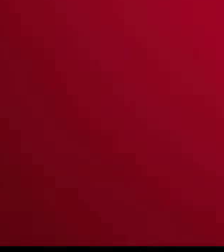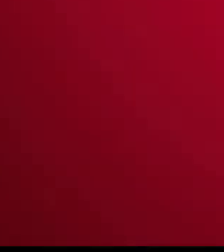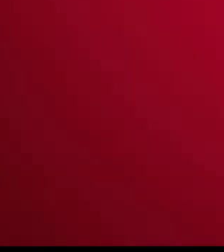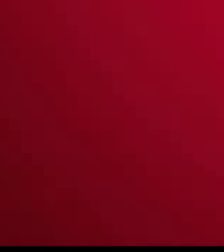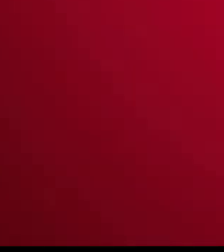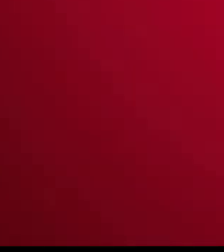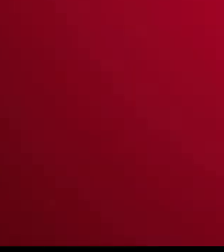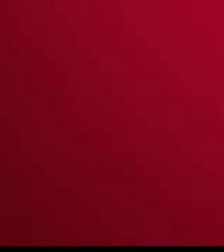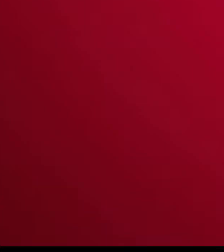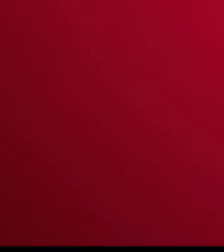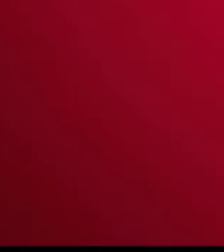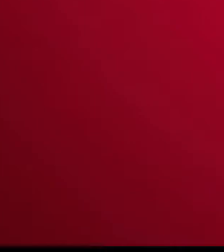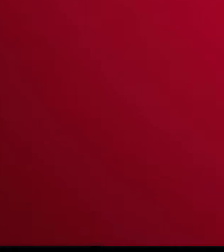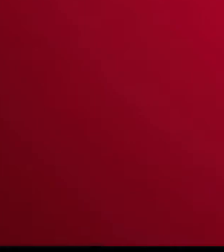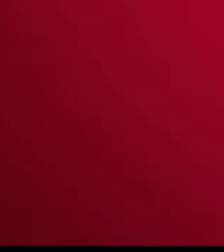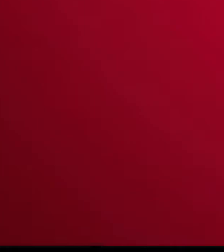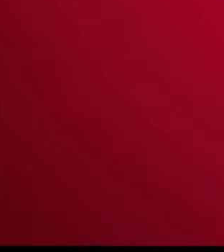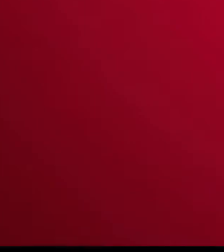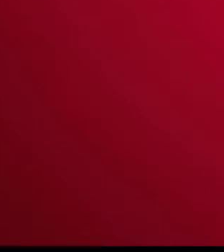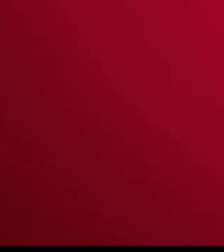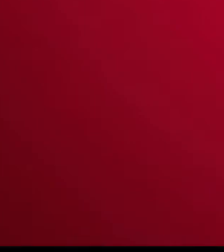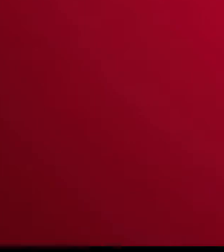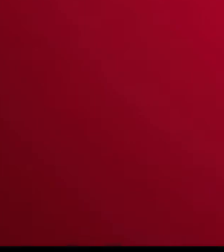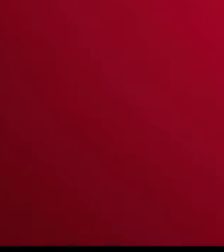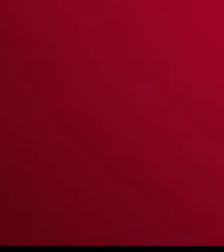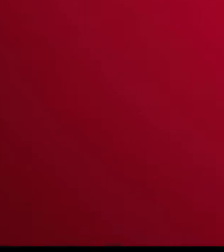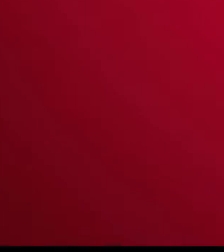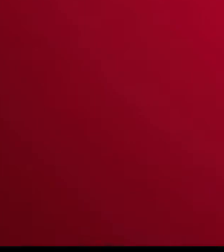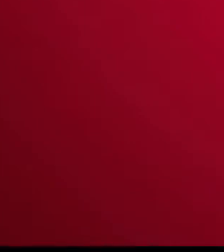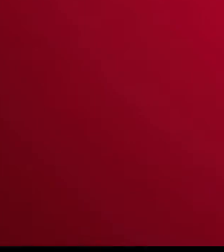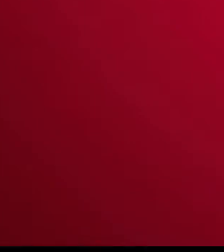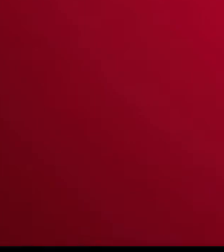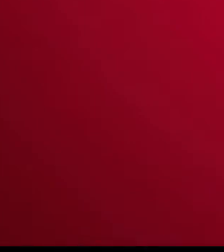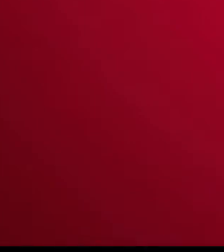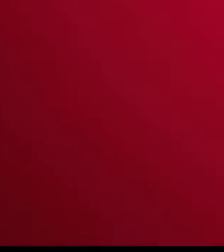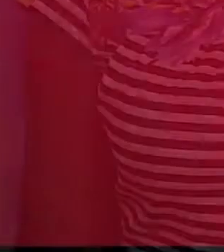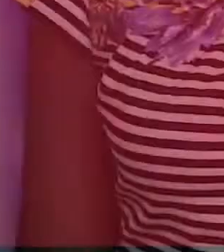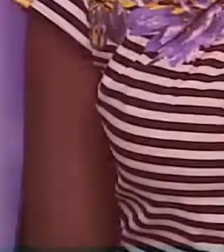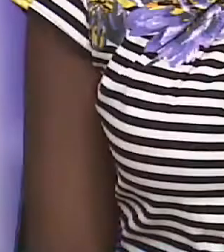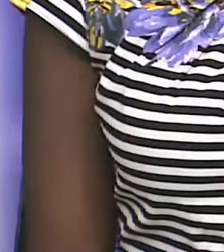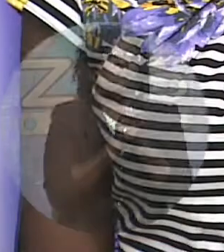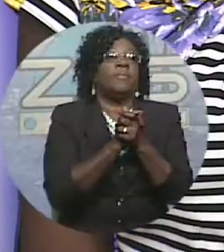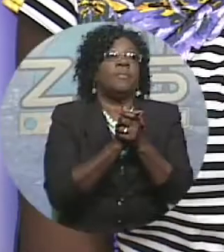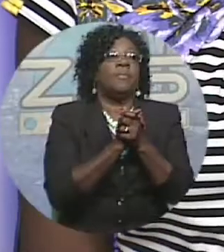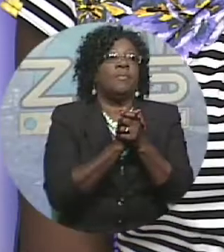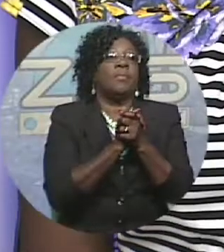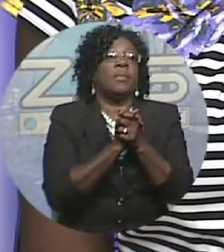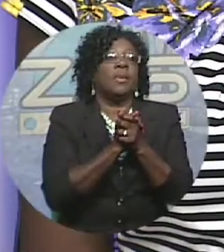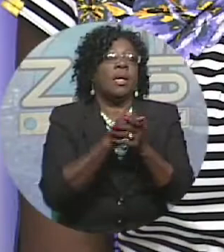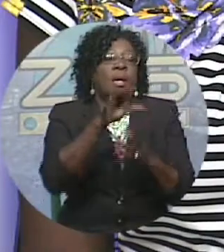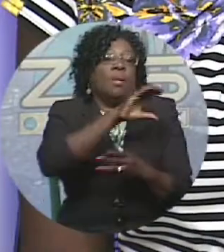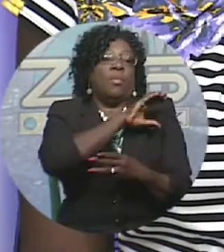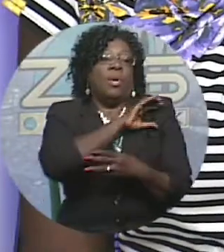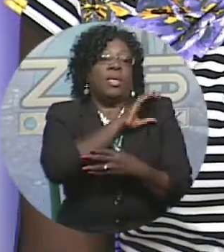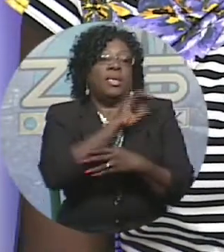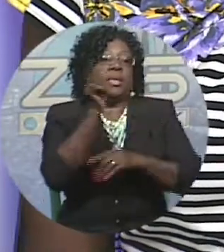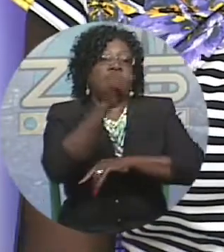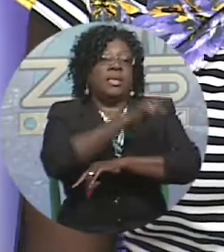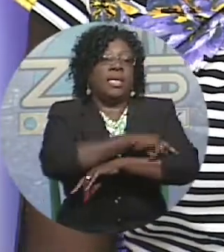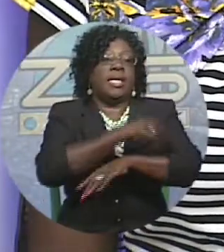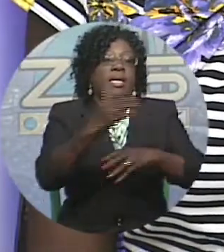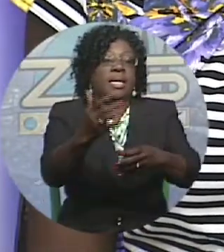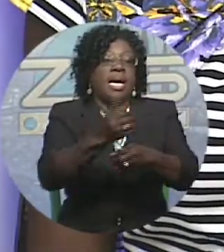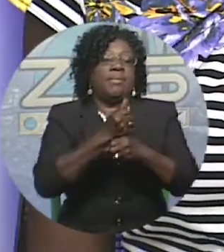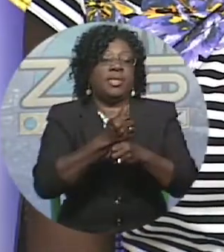portion of the news brought to you by McDonald's. McDonald's, I'm loving it. Police today hauled stacks of